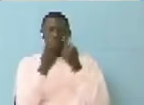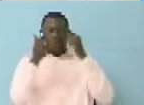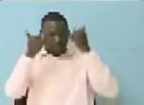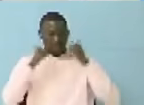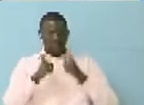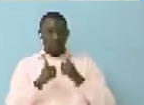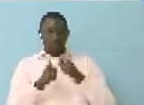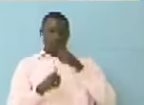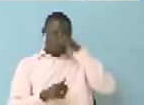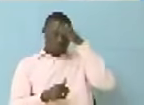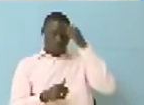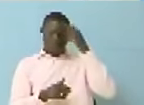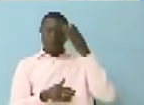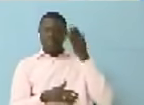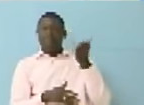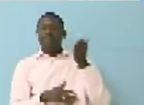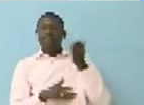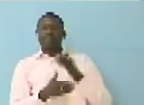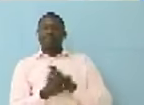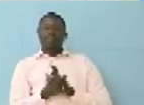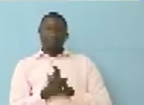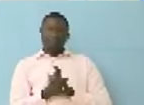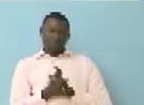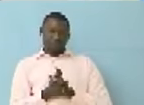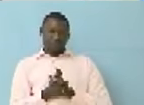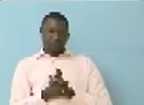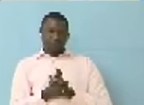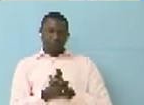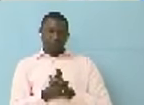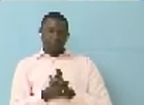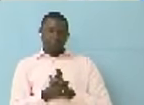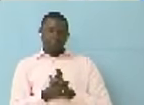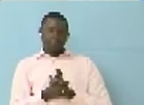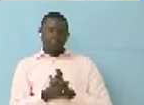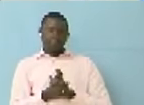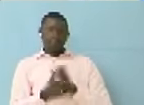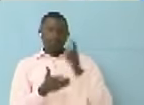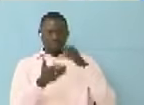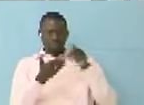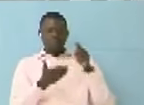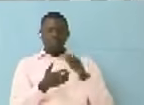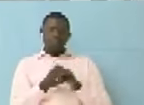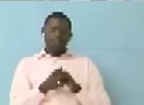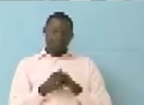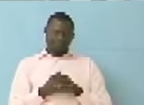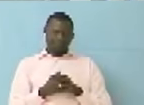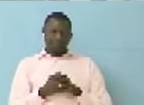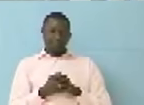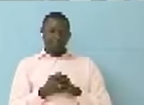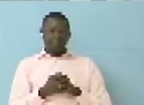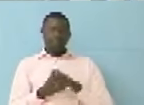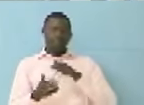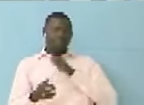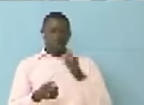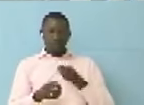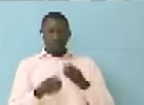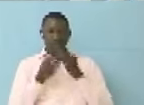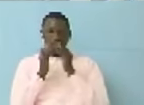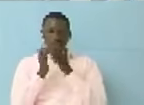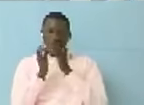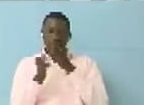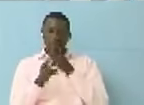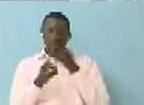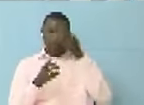sutiya kang ya atandina la kul katama nyame. Correct, Council. To nyala Council. And you are telling this commission